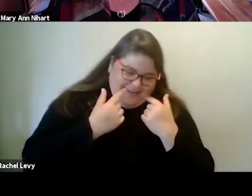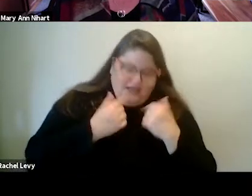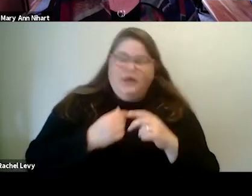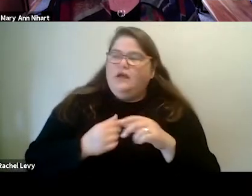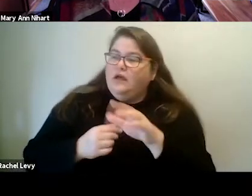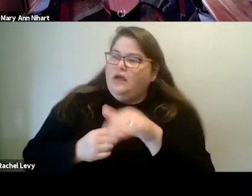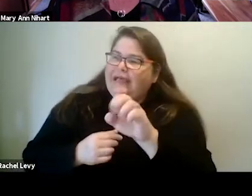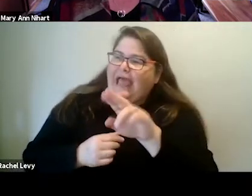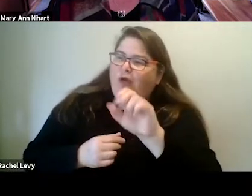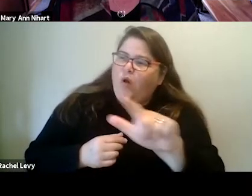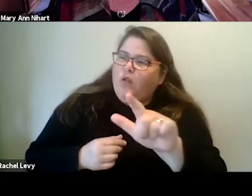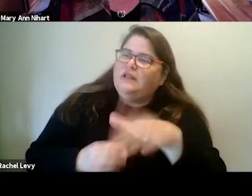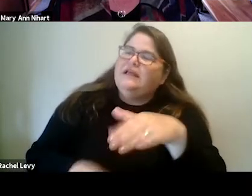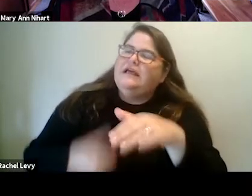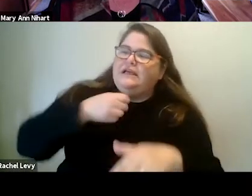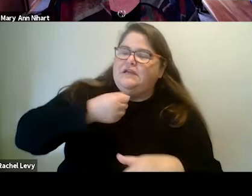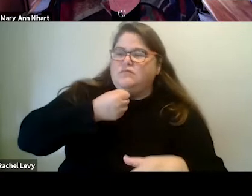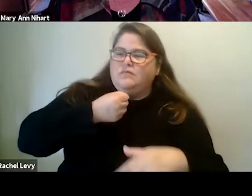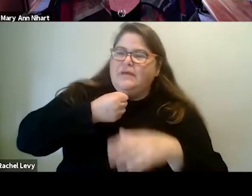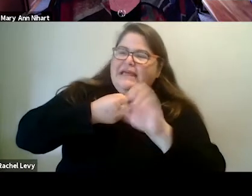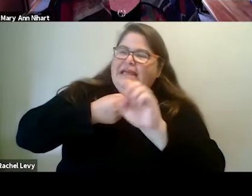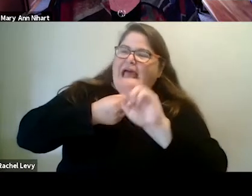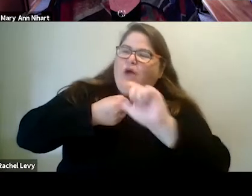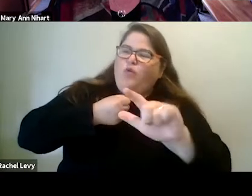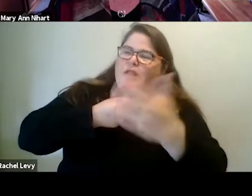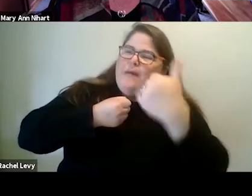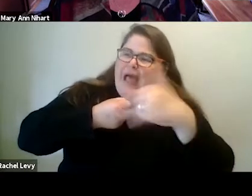Harold. Harold.